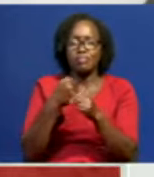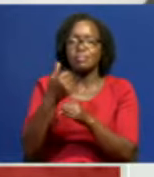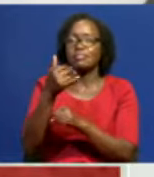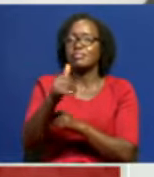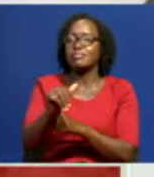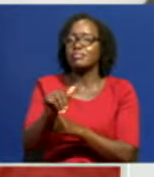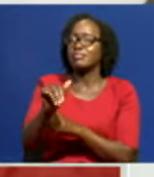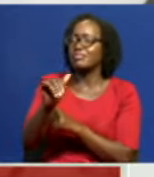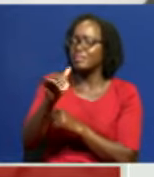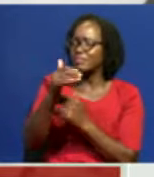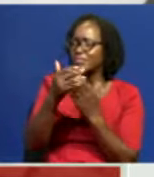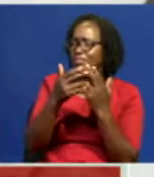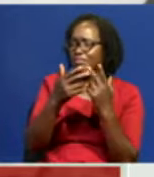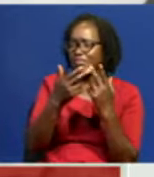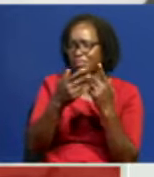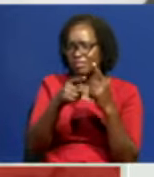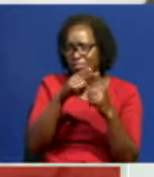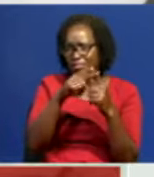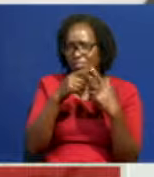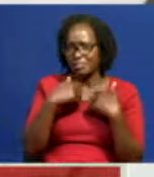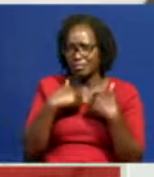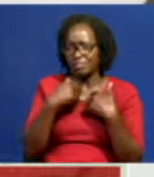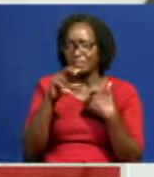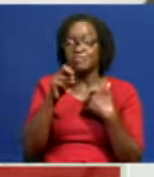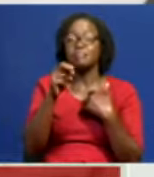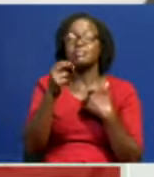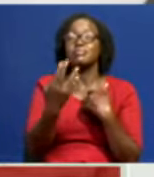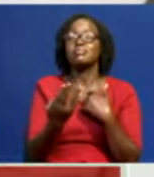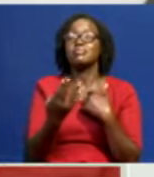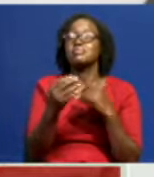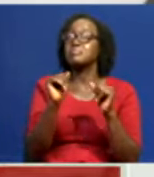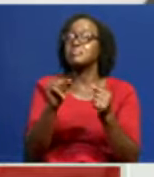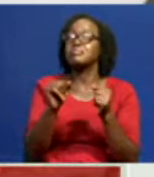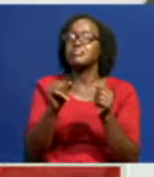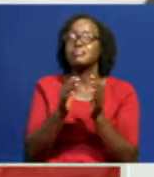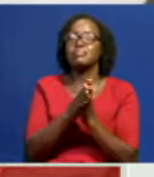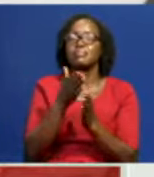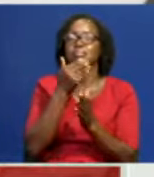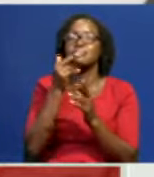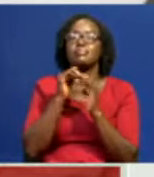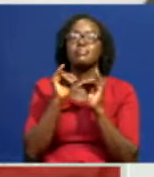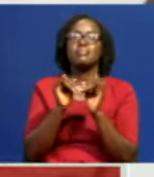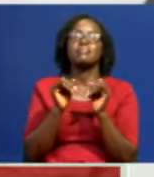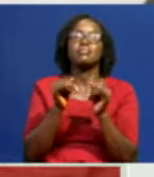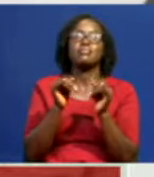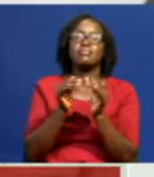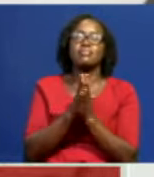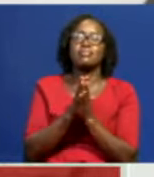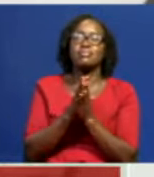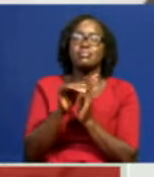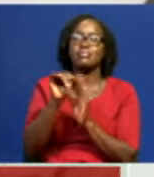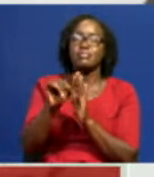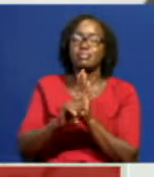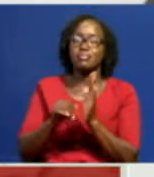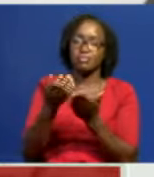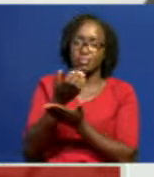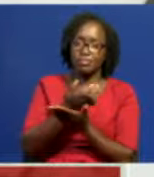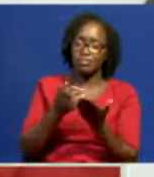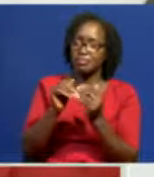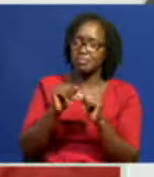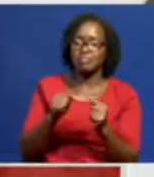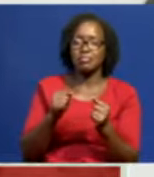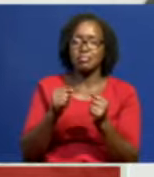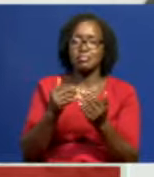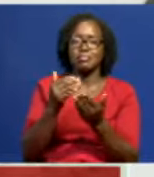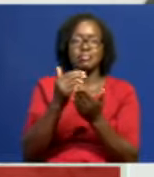remain cautiously optimistic that 2024 will bring better tidings and that the state of the economy will look up